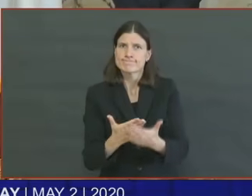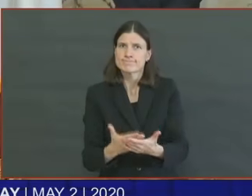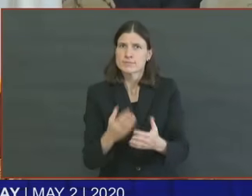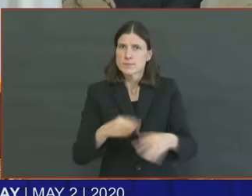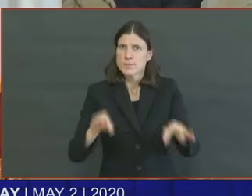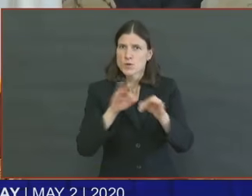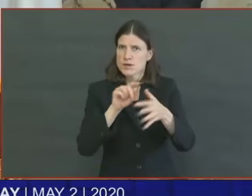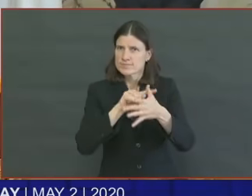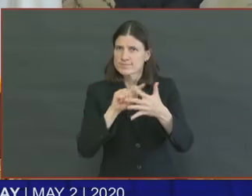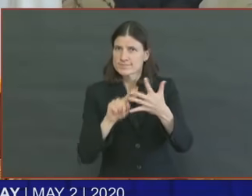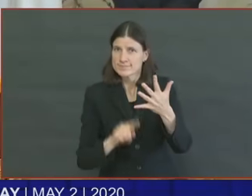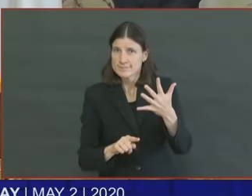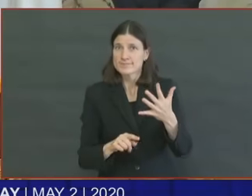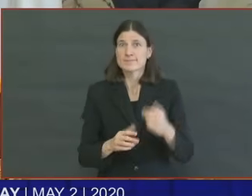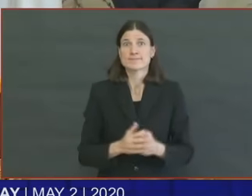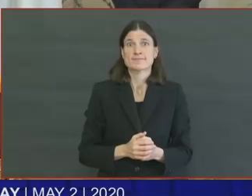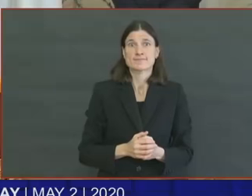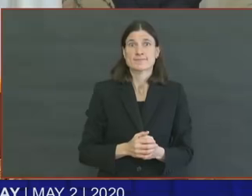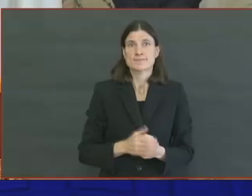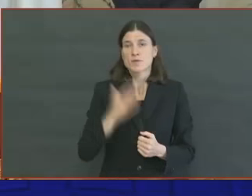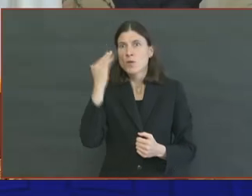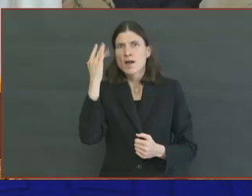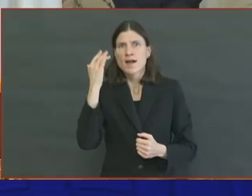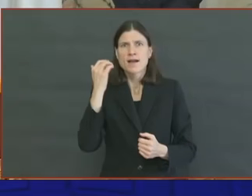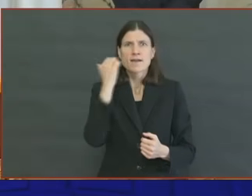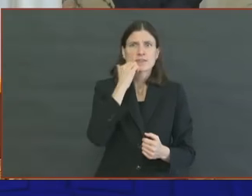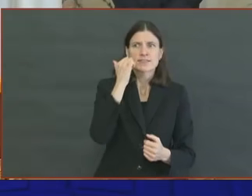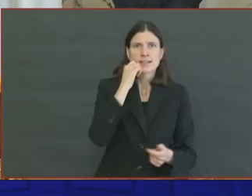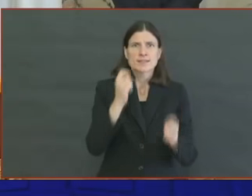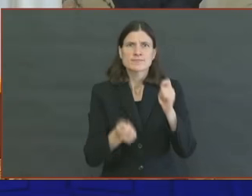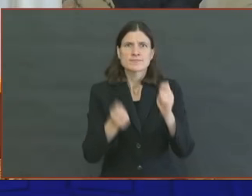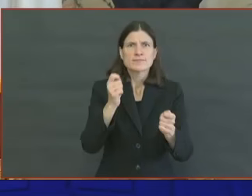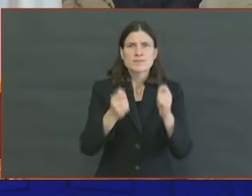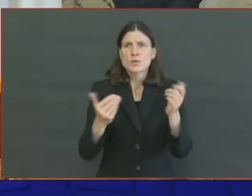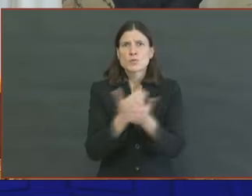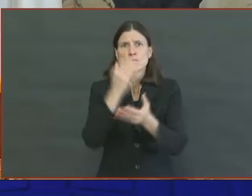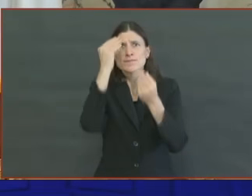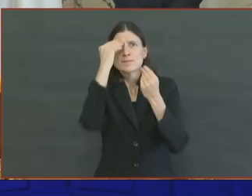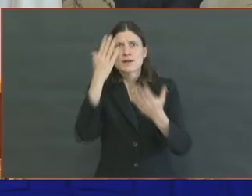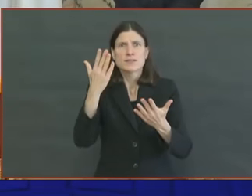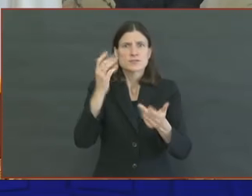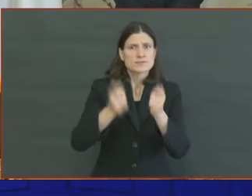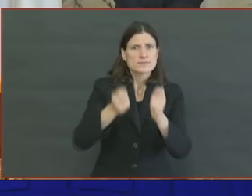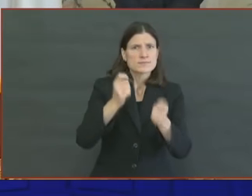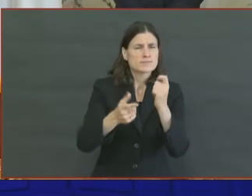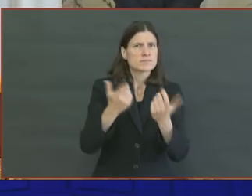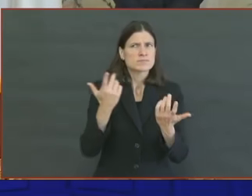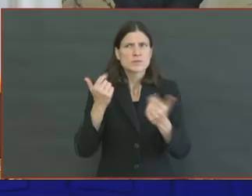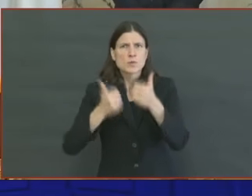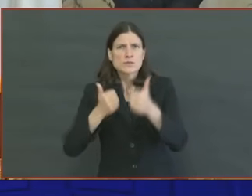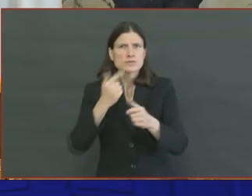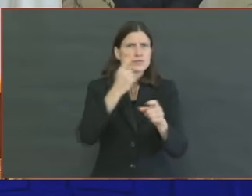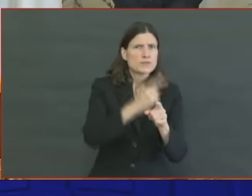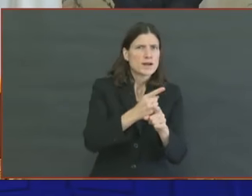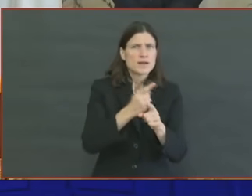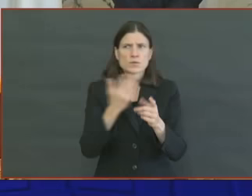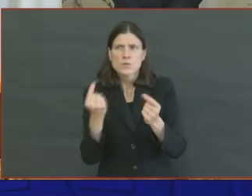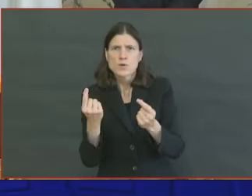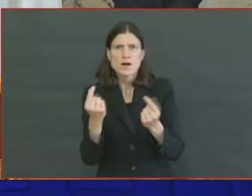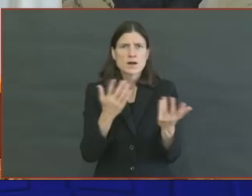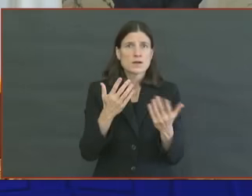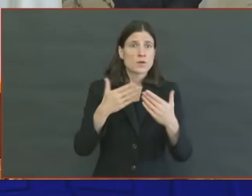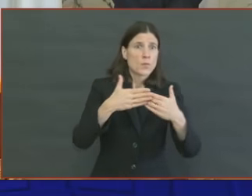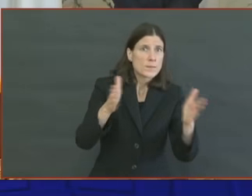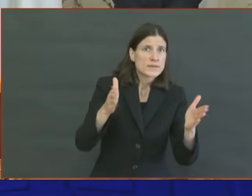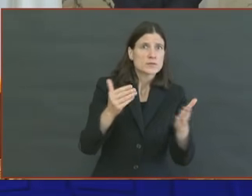now things are going to really start to change as we look forward to opening the economy, new regulations. So I hope you can find some